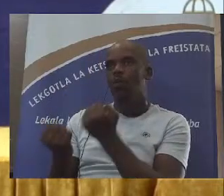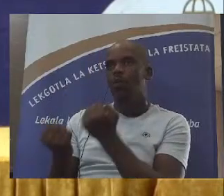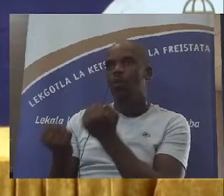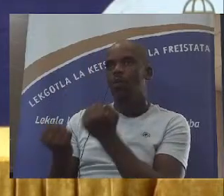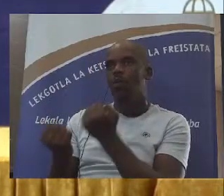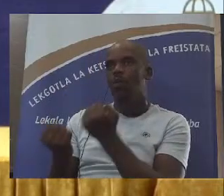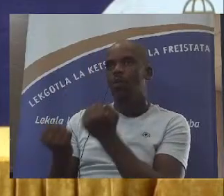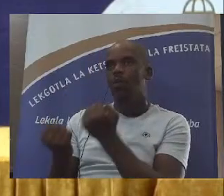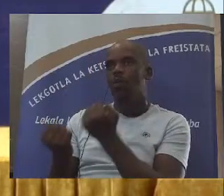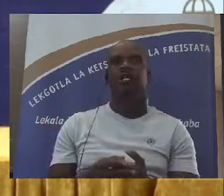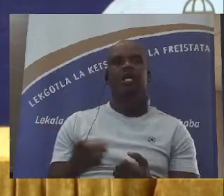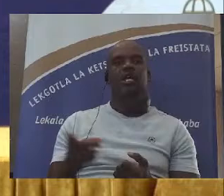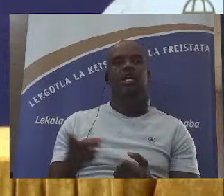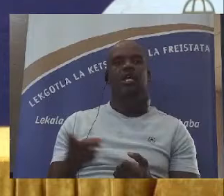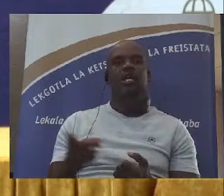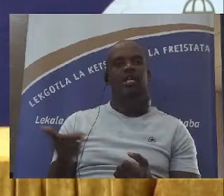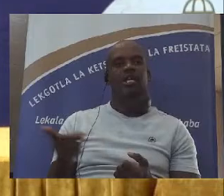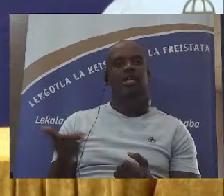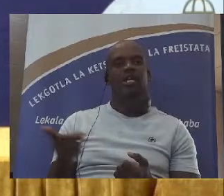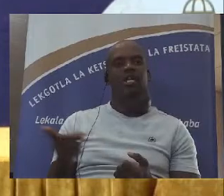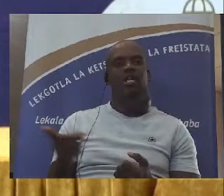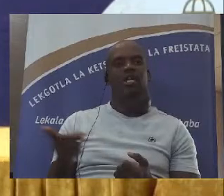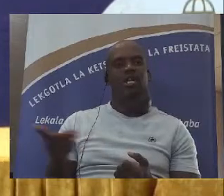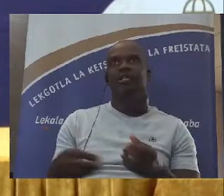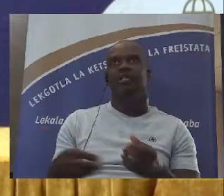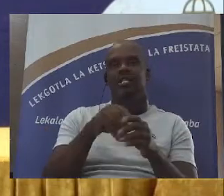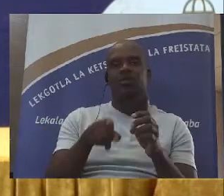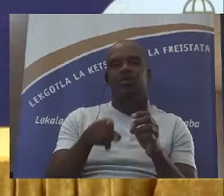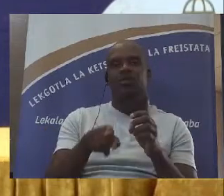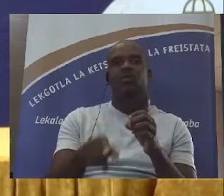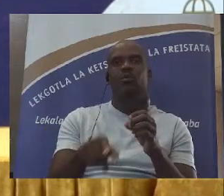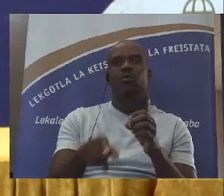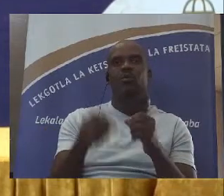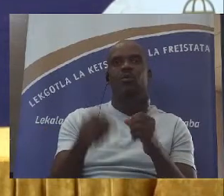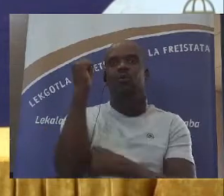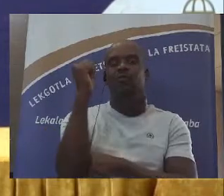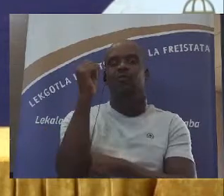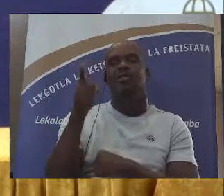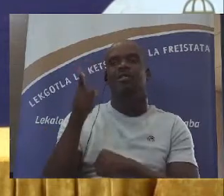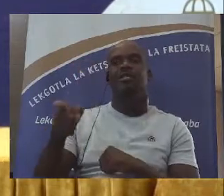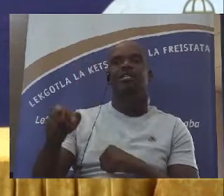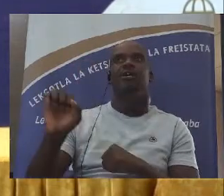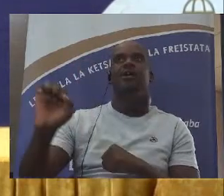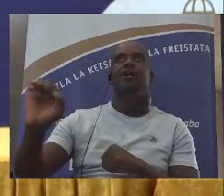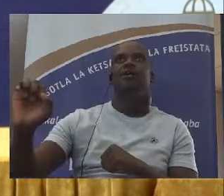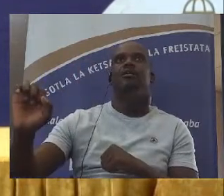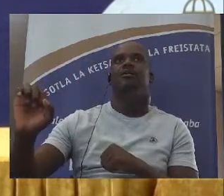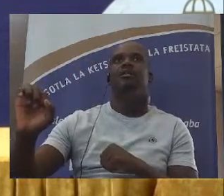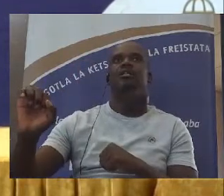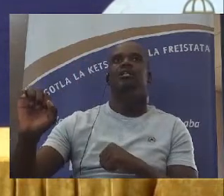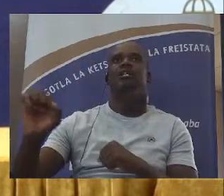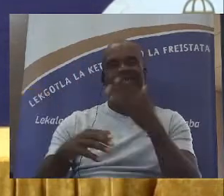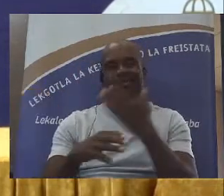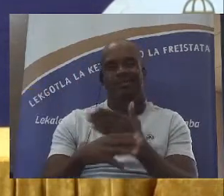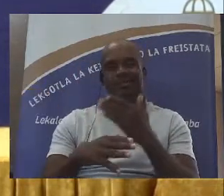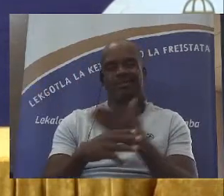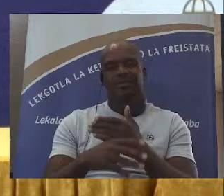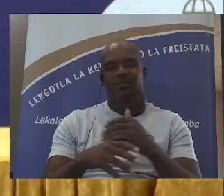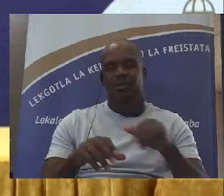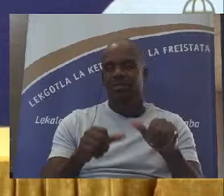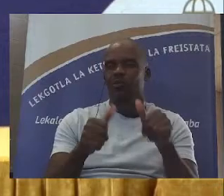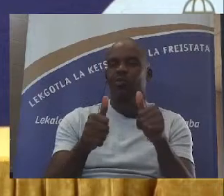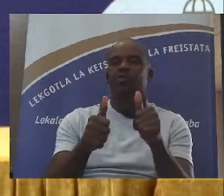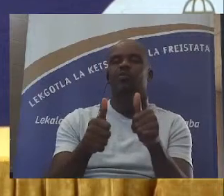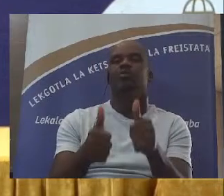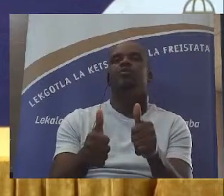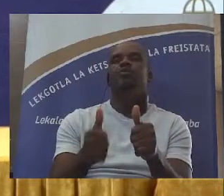make sure that the Ombud doesn't become, because sometimes they say you do things for good intentions, but then